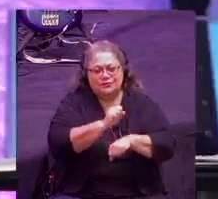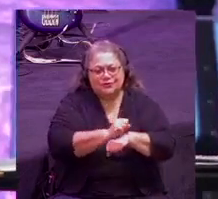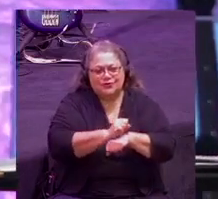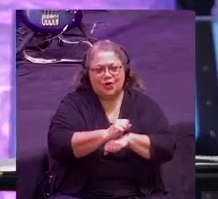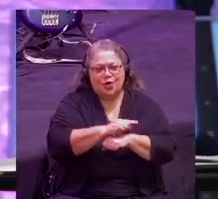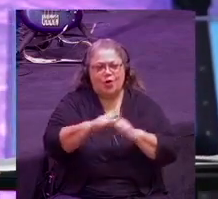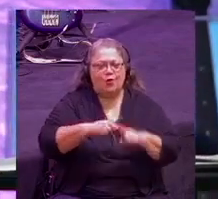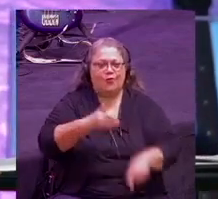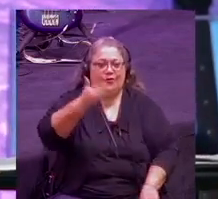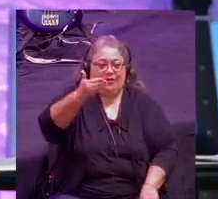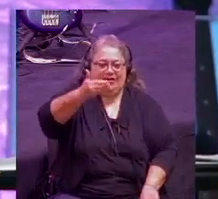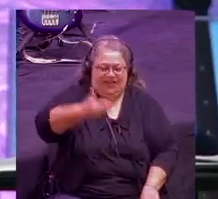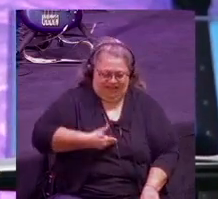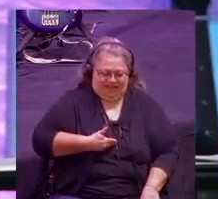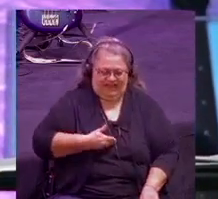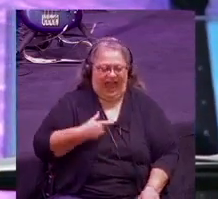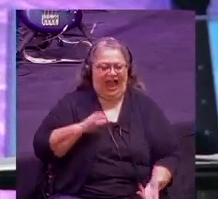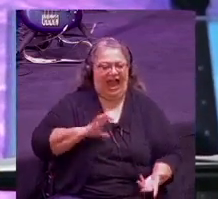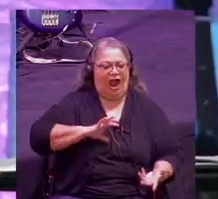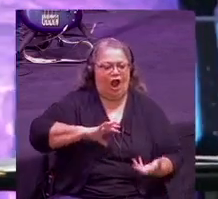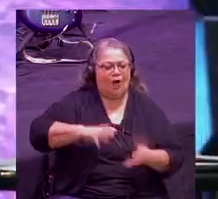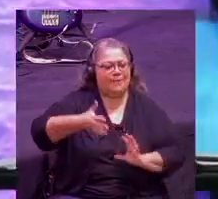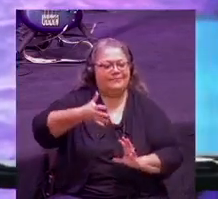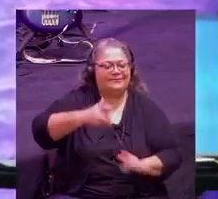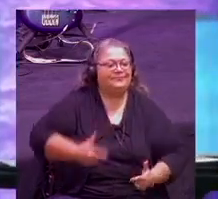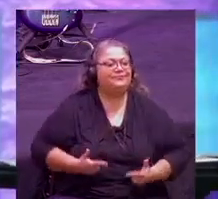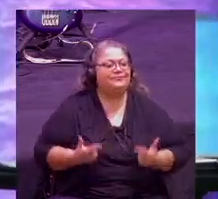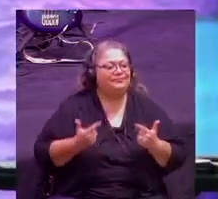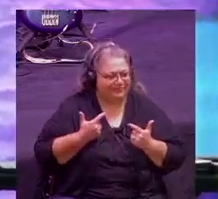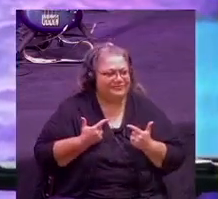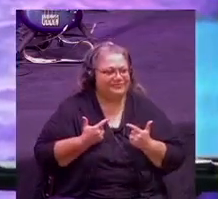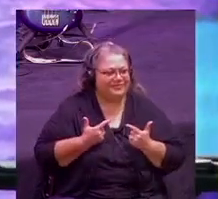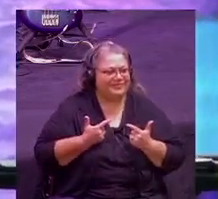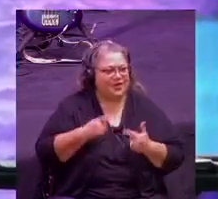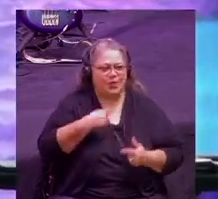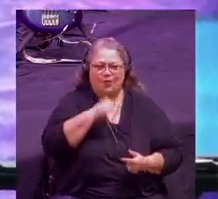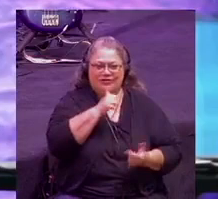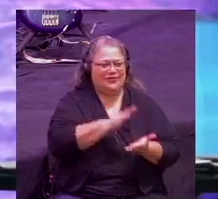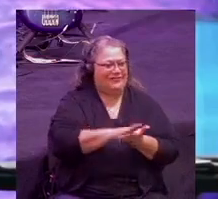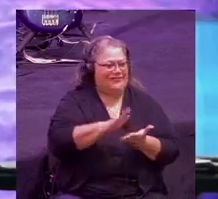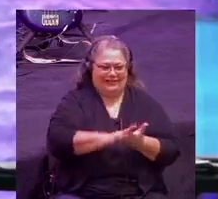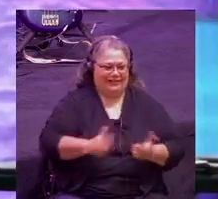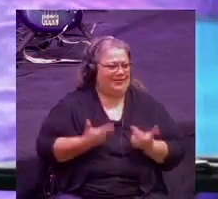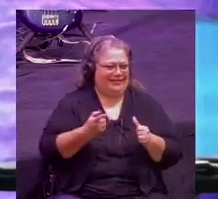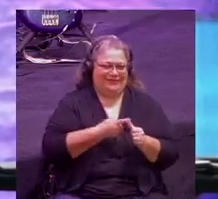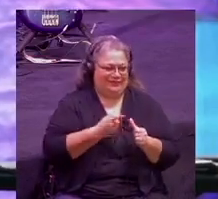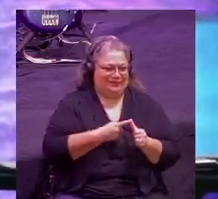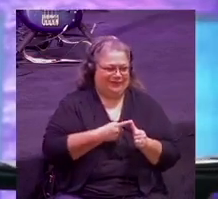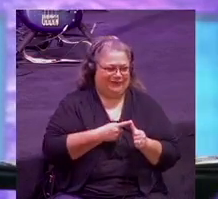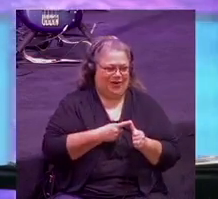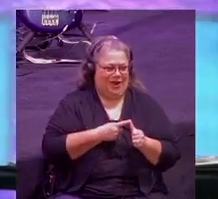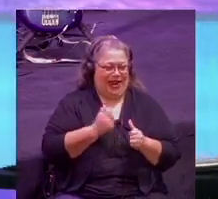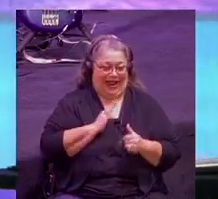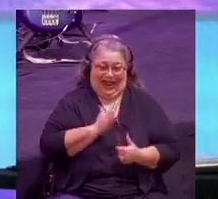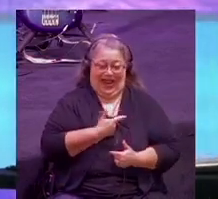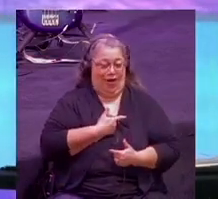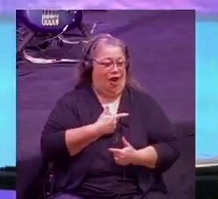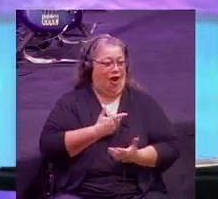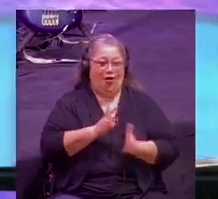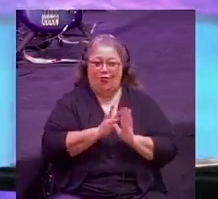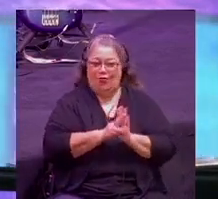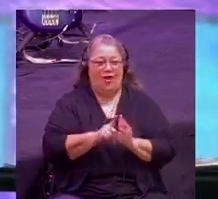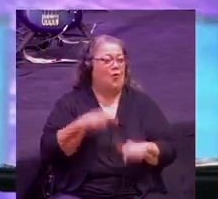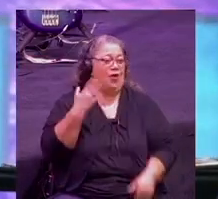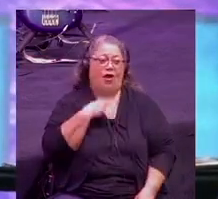invite him into yucky, nasty, messy situations. If we're relying on our own willpower, we're all bound for